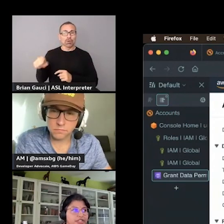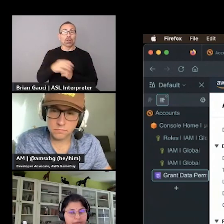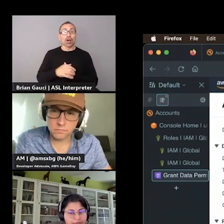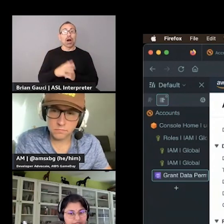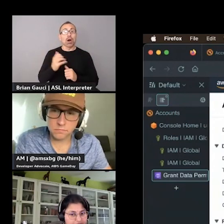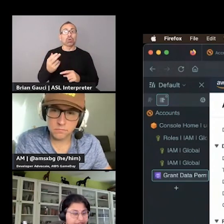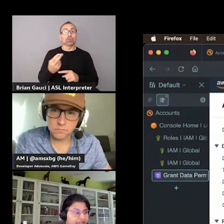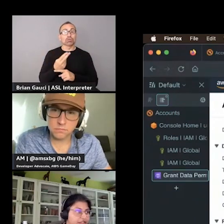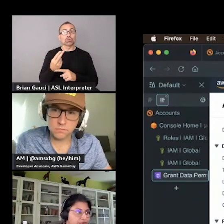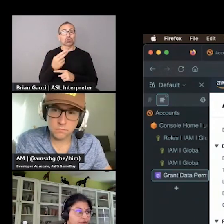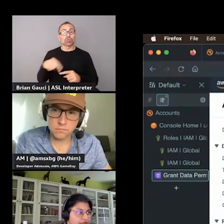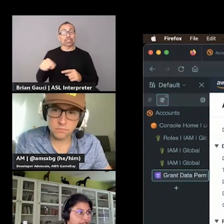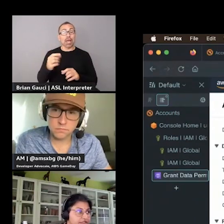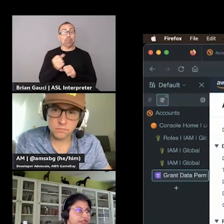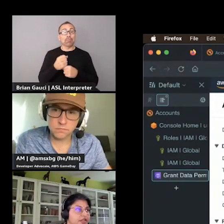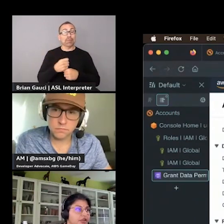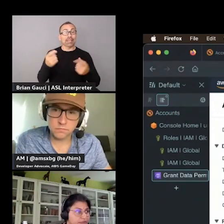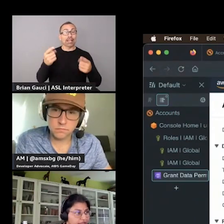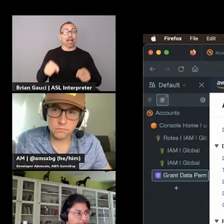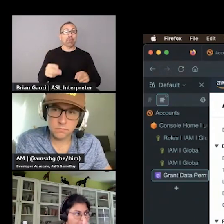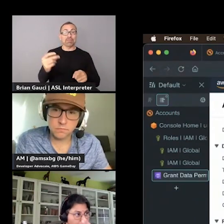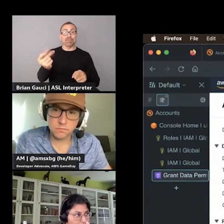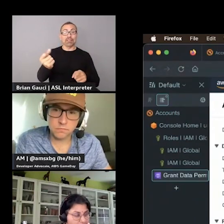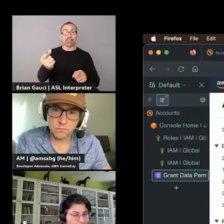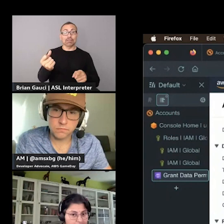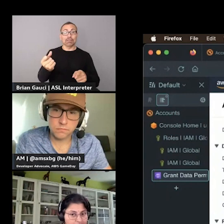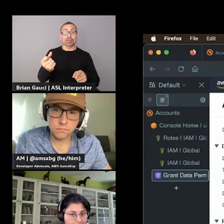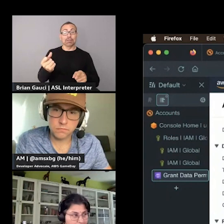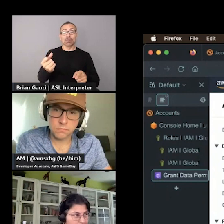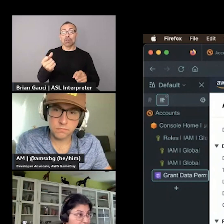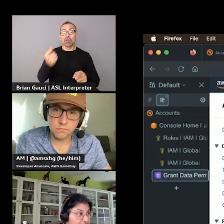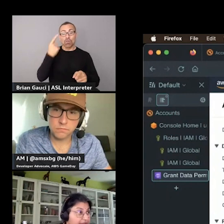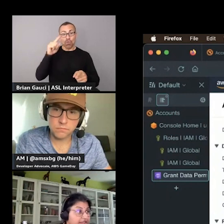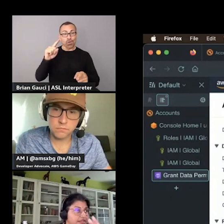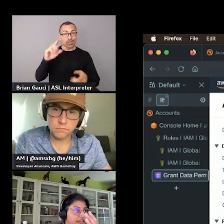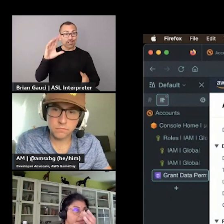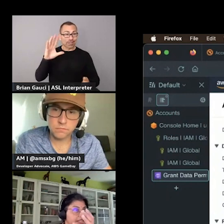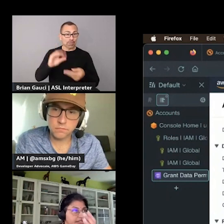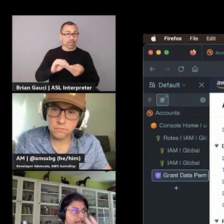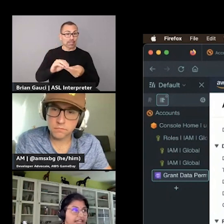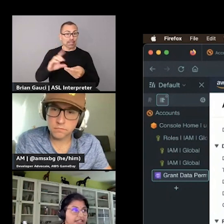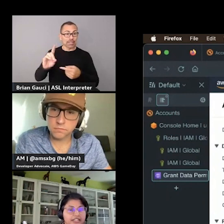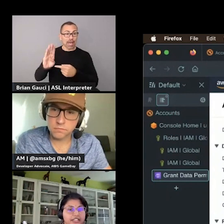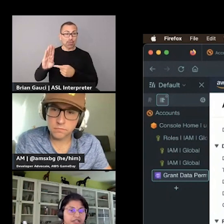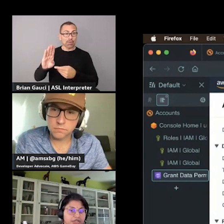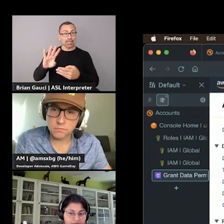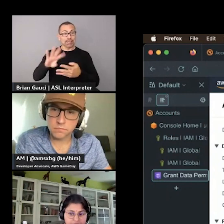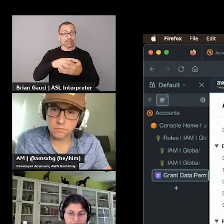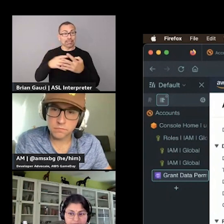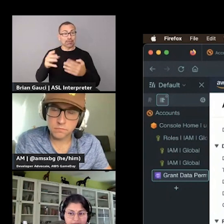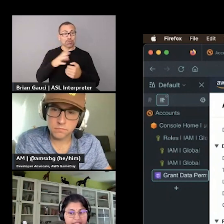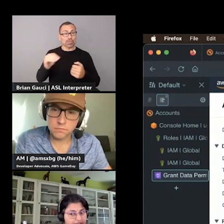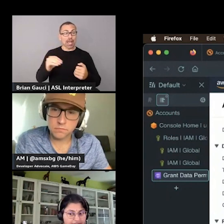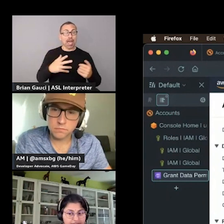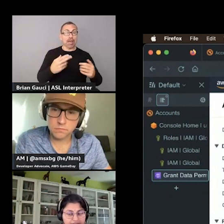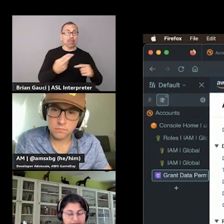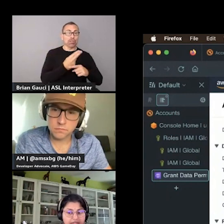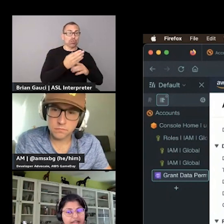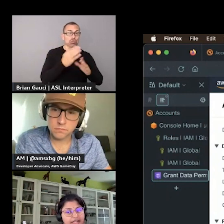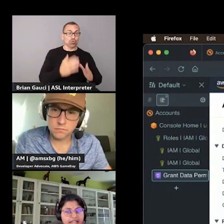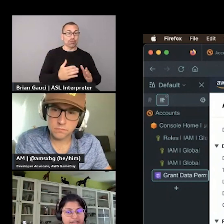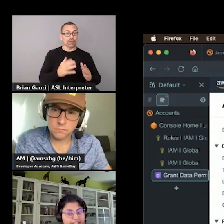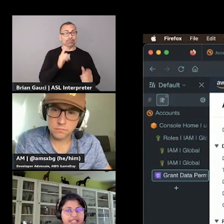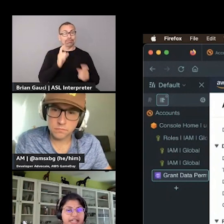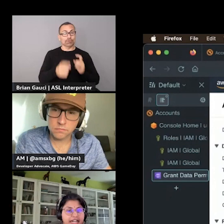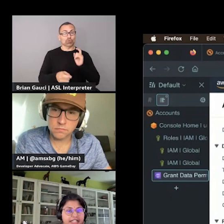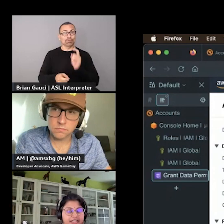lake formation permissions effective for this combination of database tables and the user and grant.